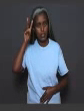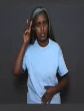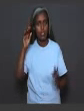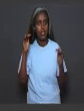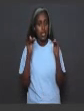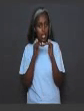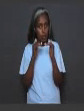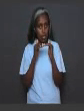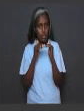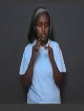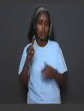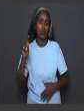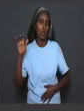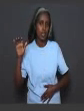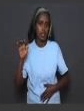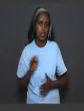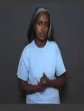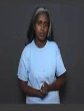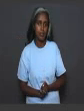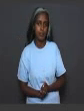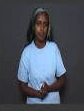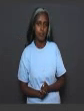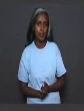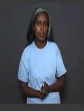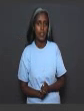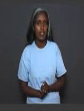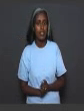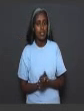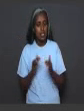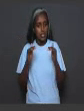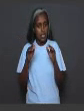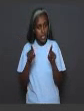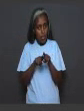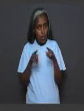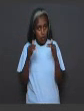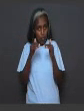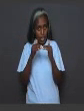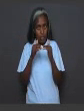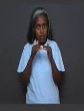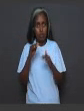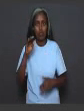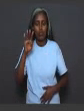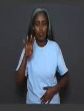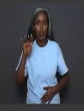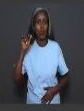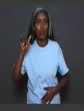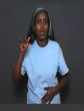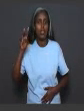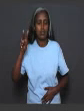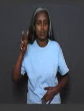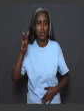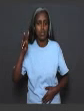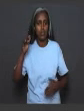squared equals 100 is equivalent to 4y